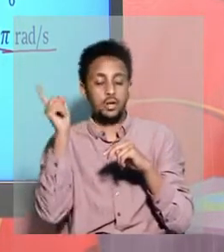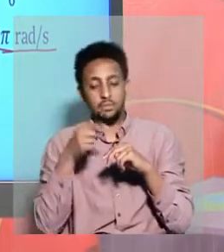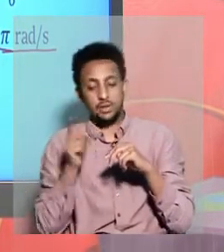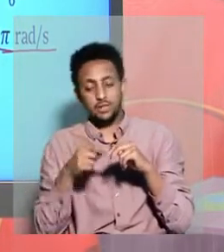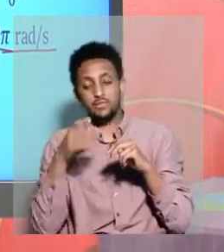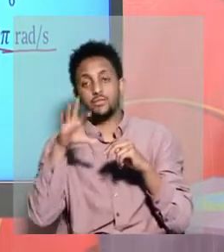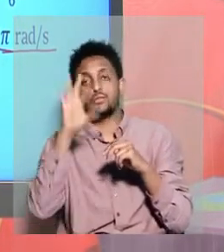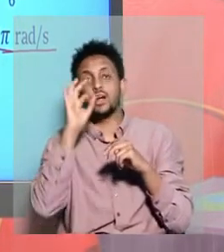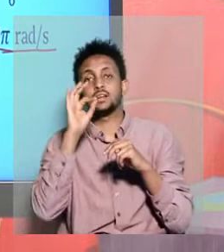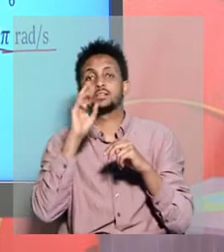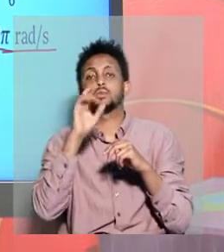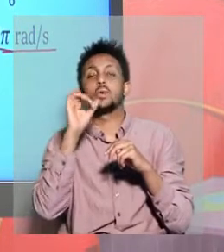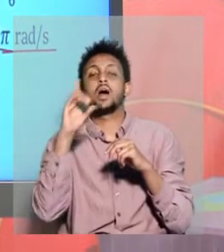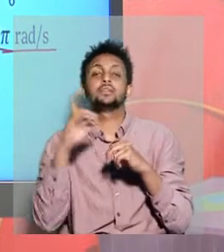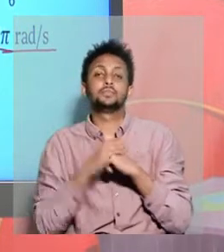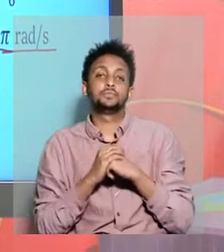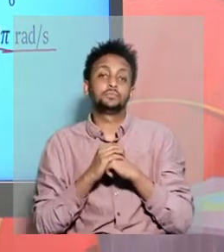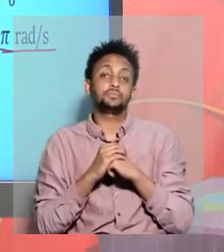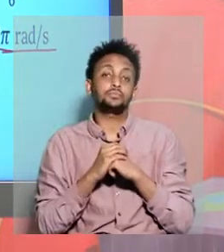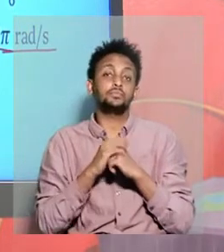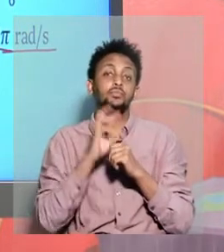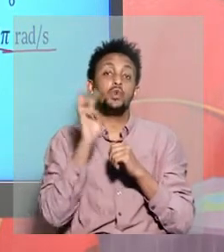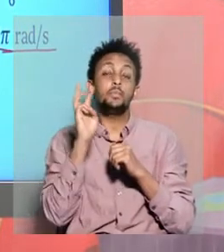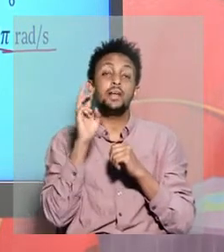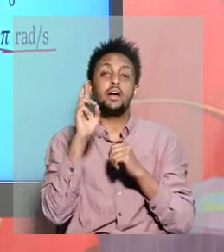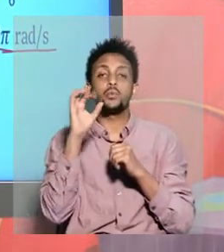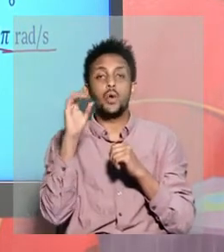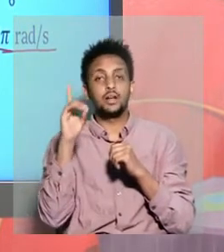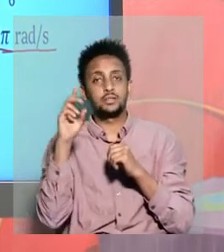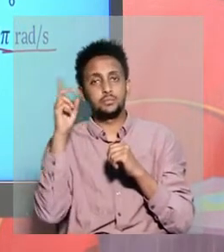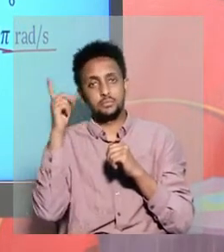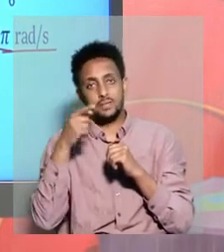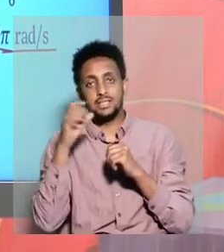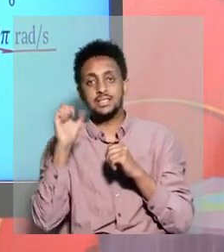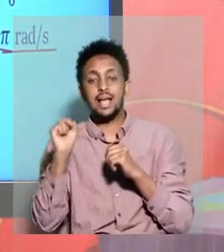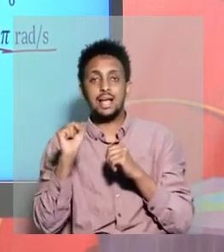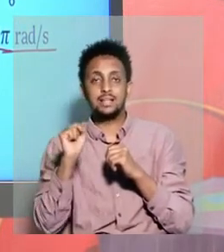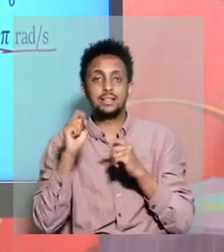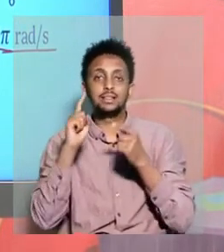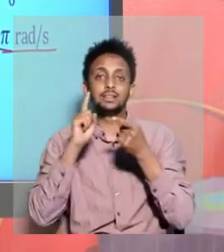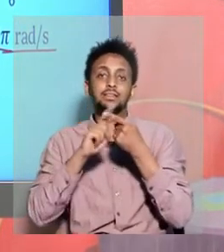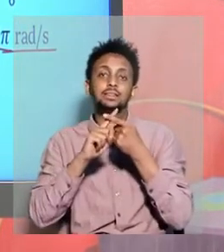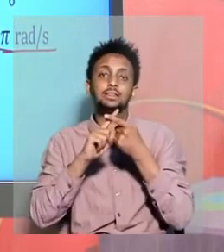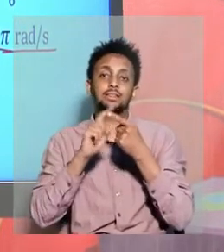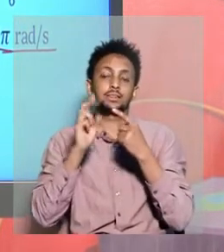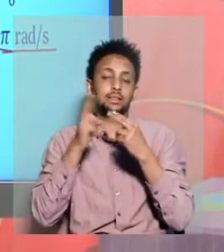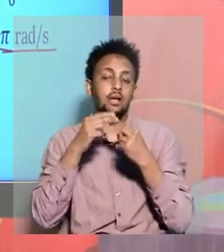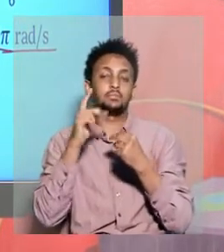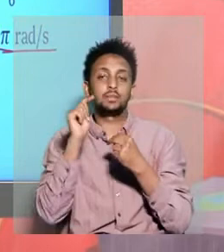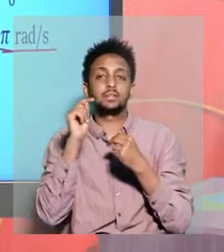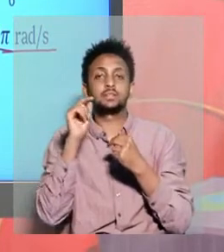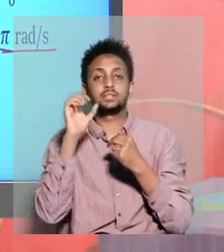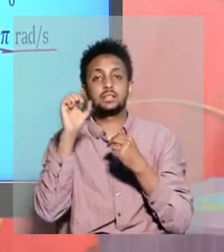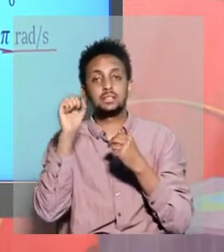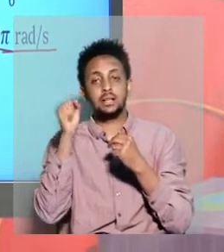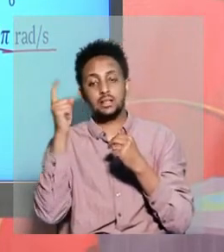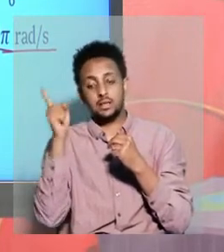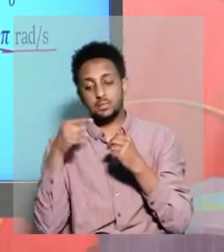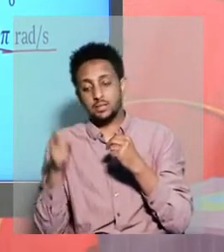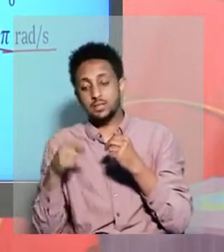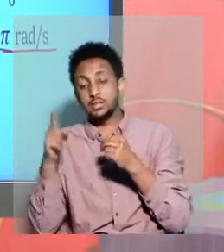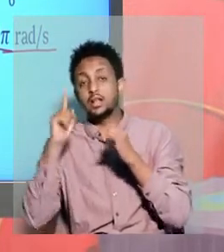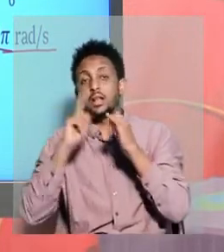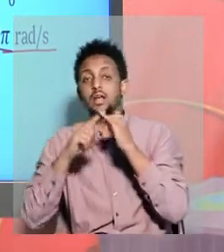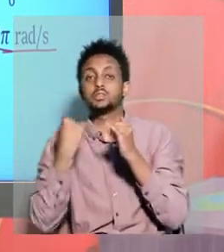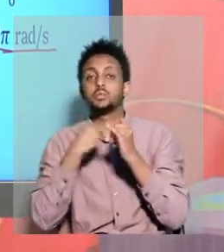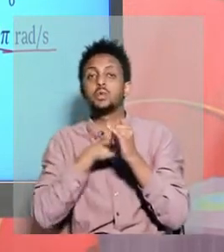can find it to be in rad. Omega is rad per second. Time t is second, so that you can eliminate. And at